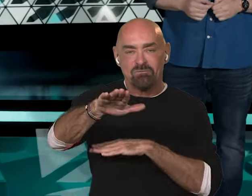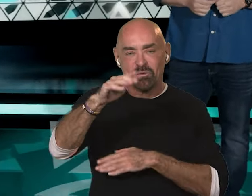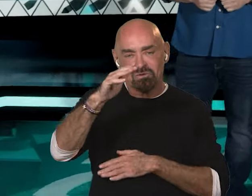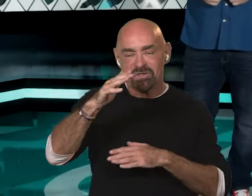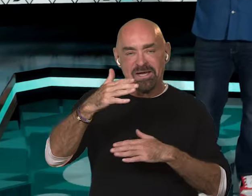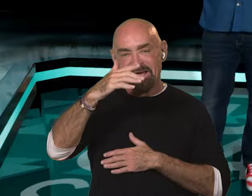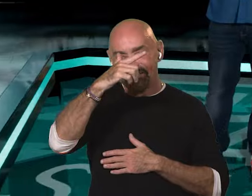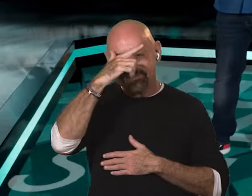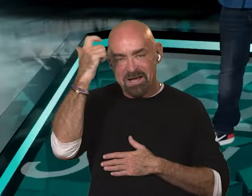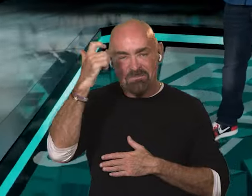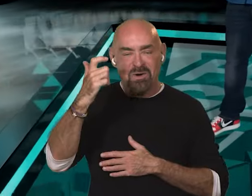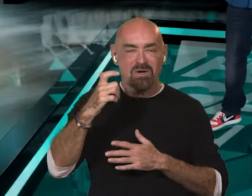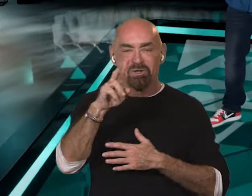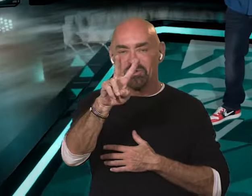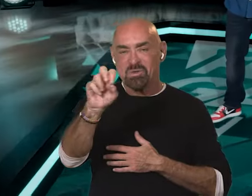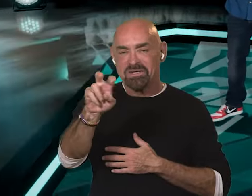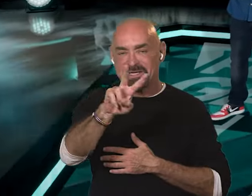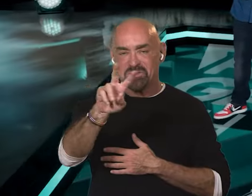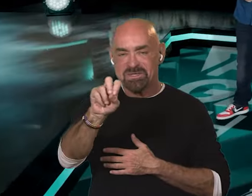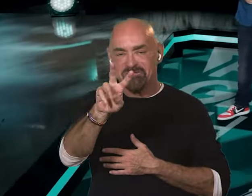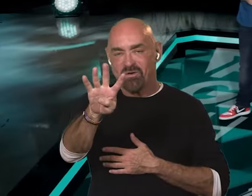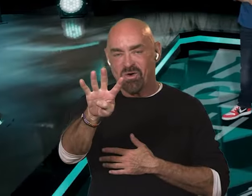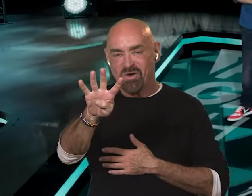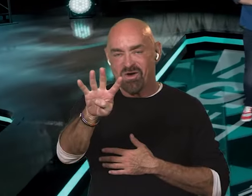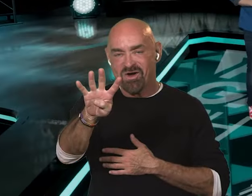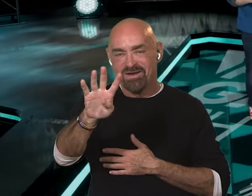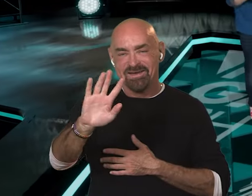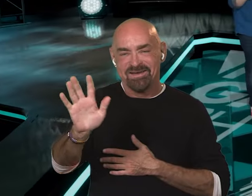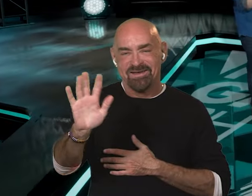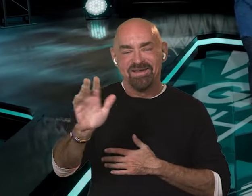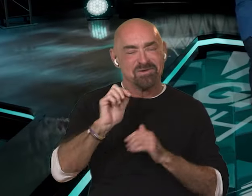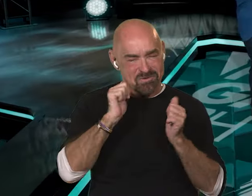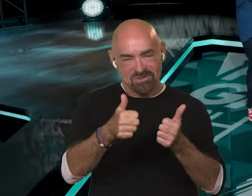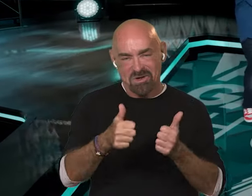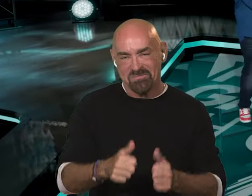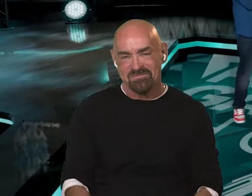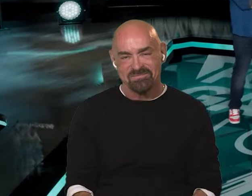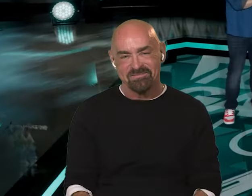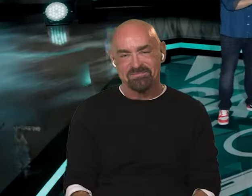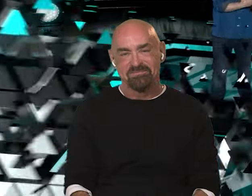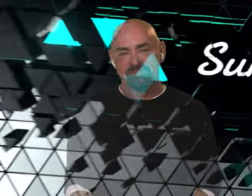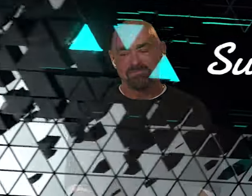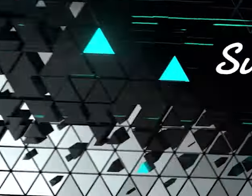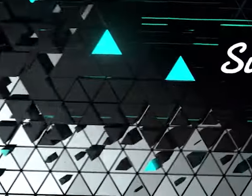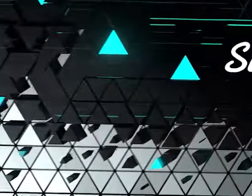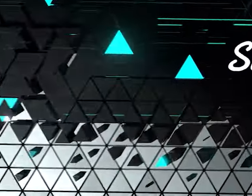Games Show Summer Showcase 2024. Great job.